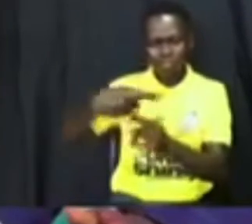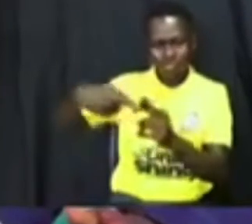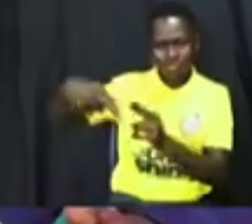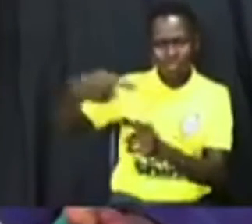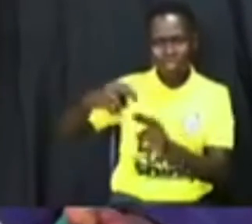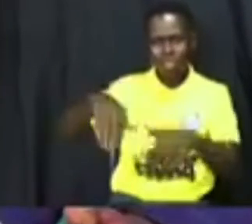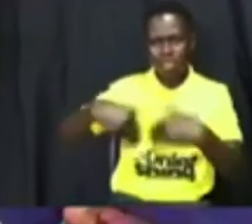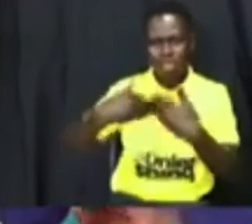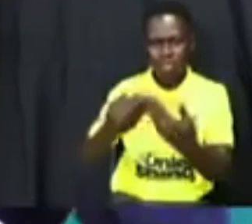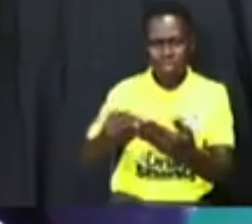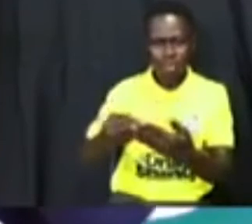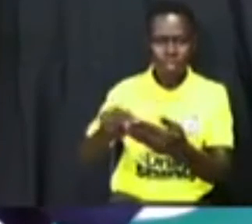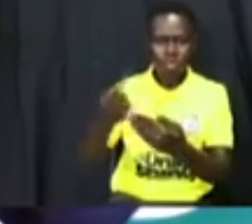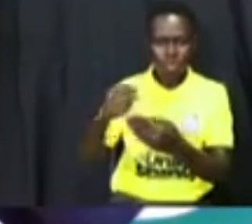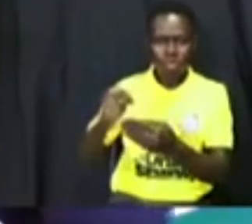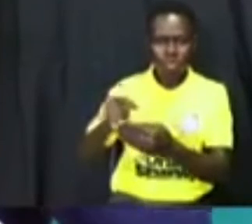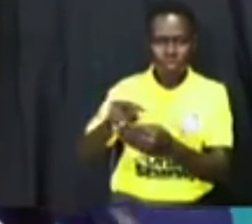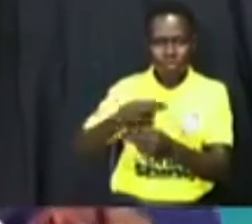us the past.